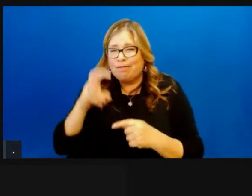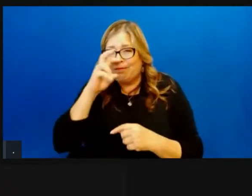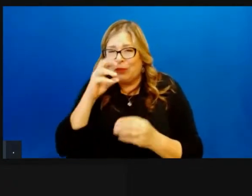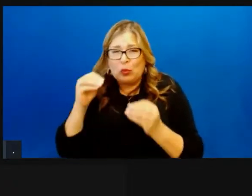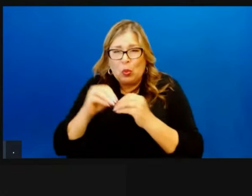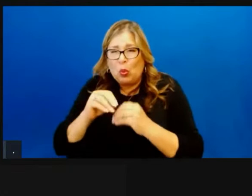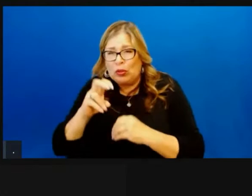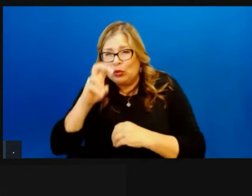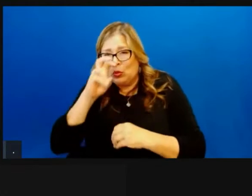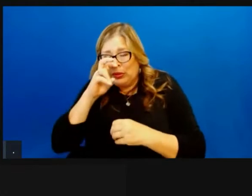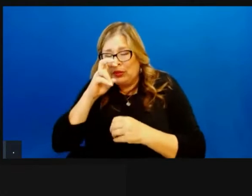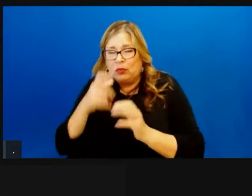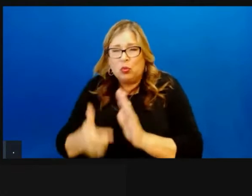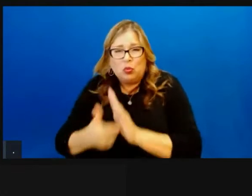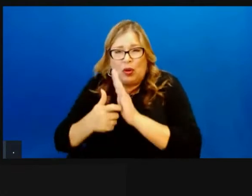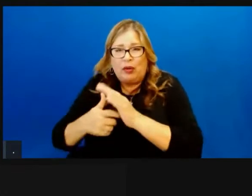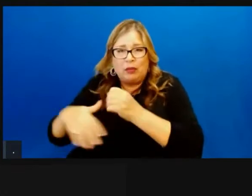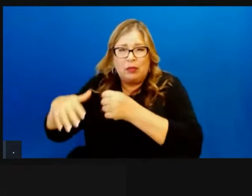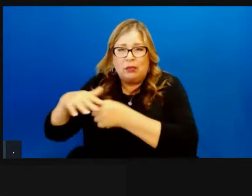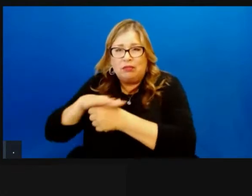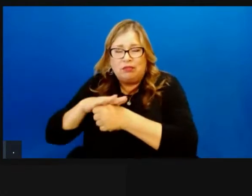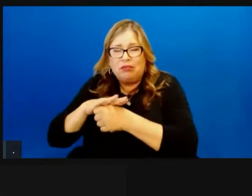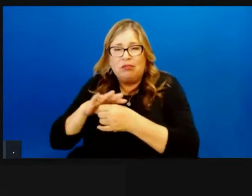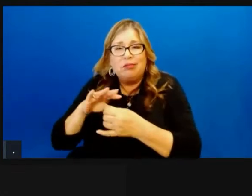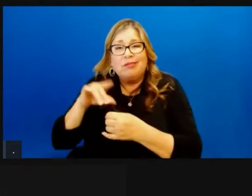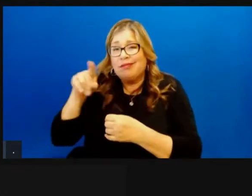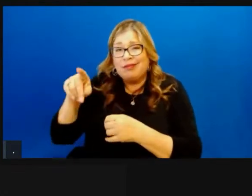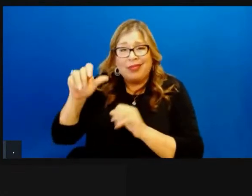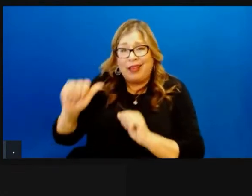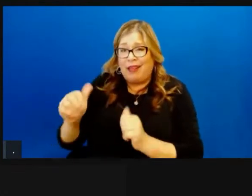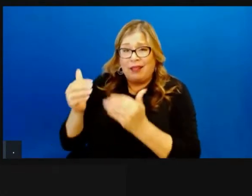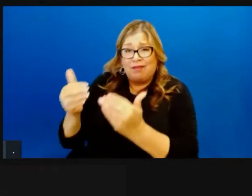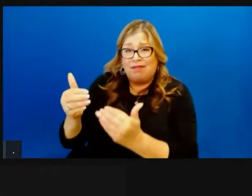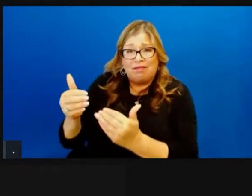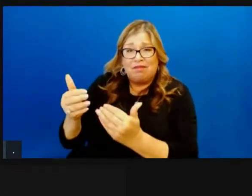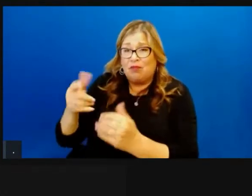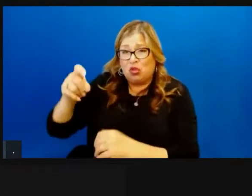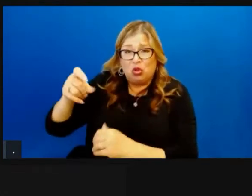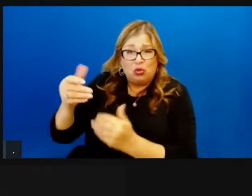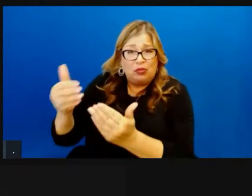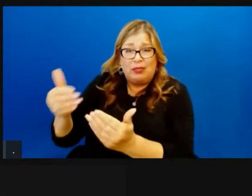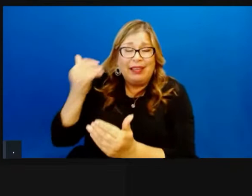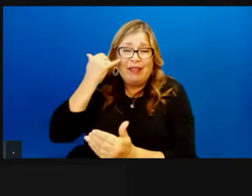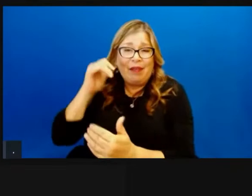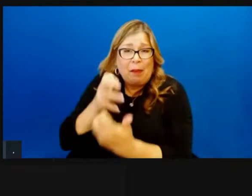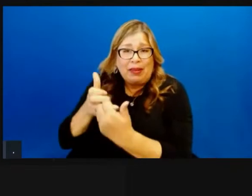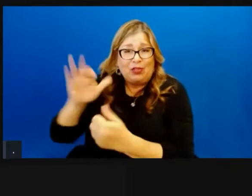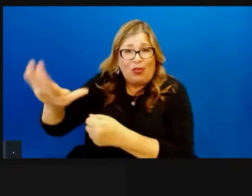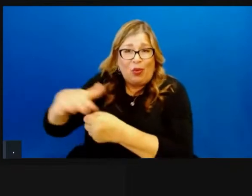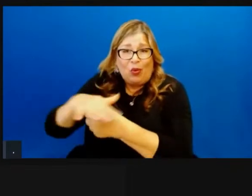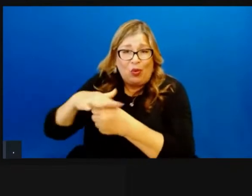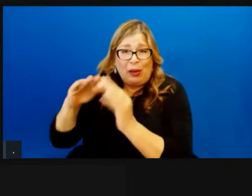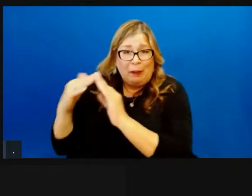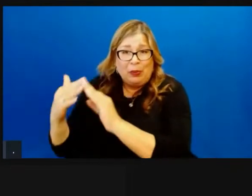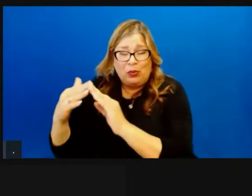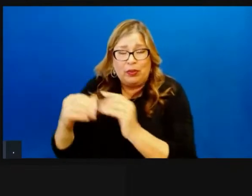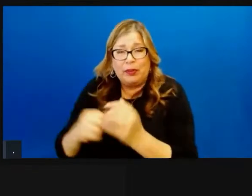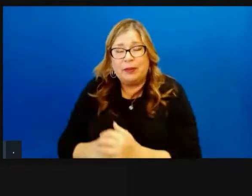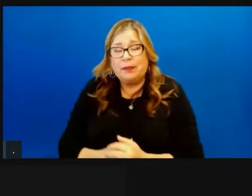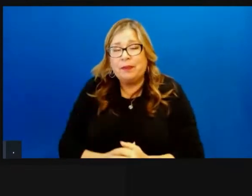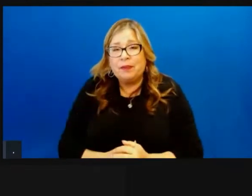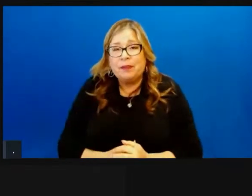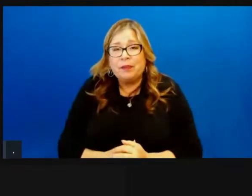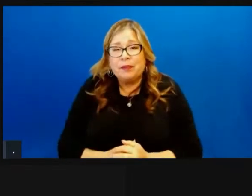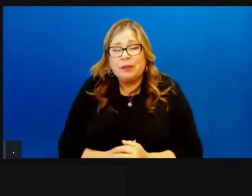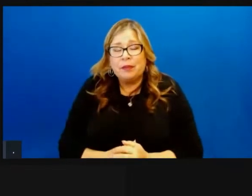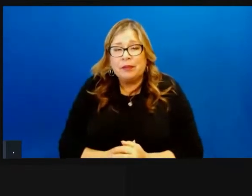fit should and can. And that the decision, as far as I'm concerned, is one that